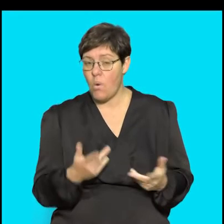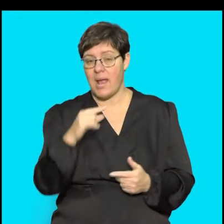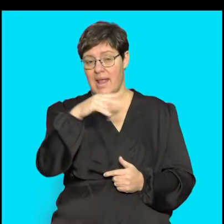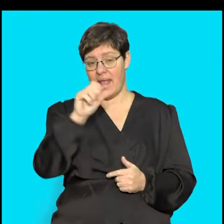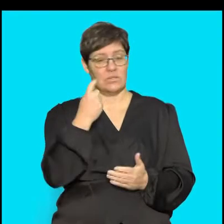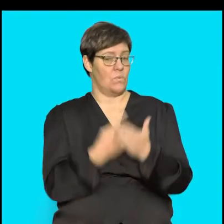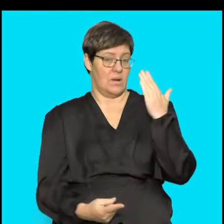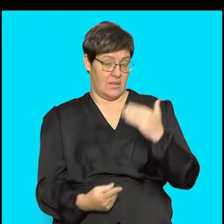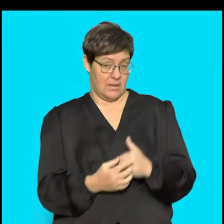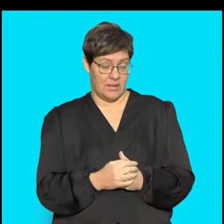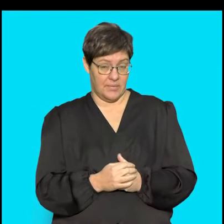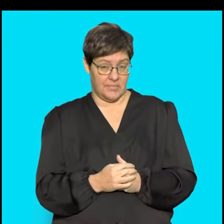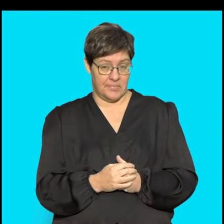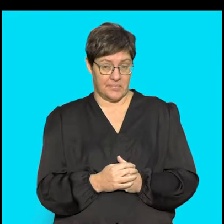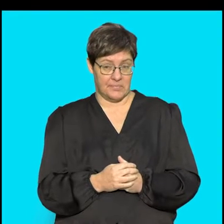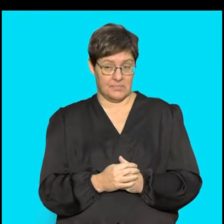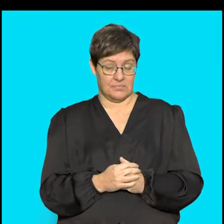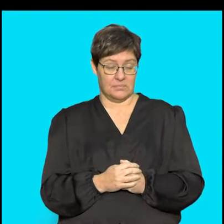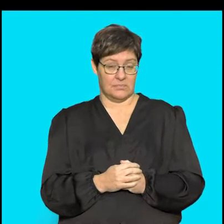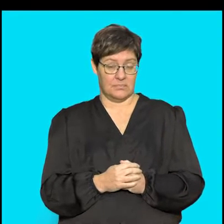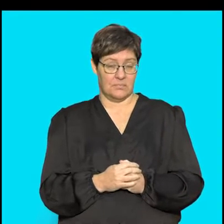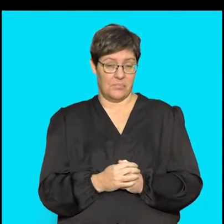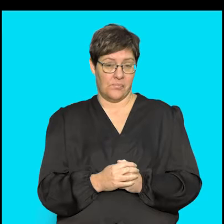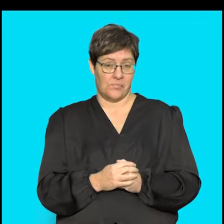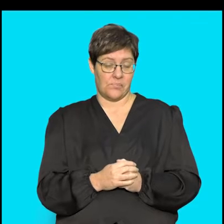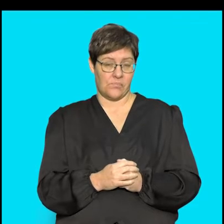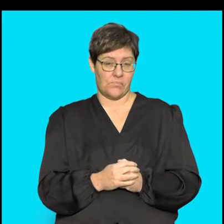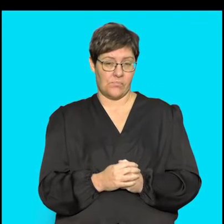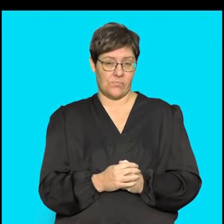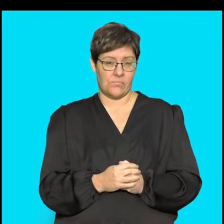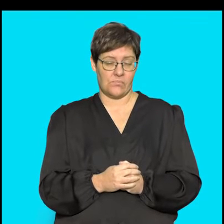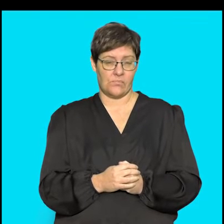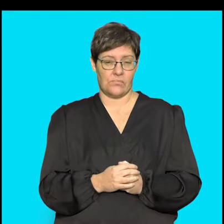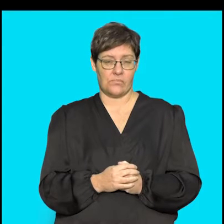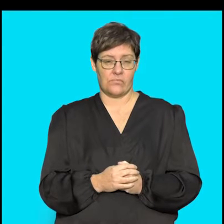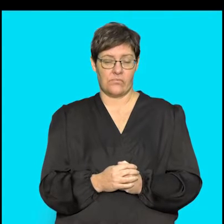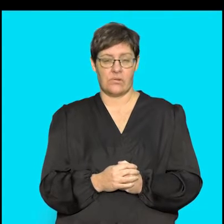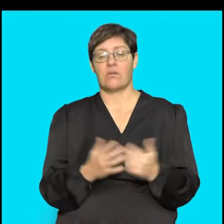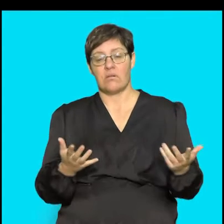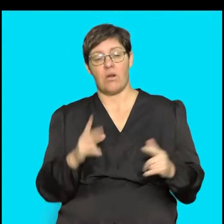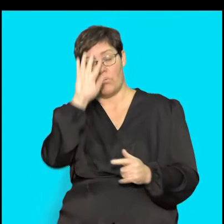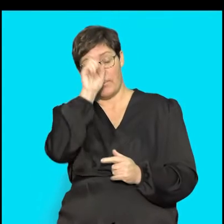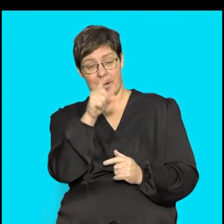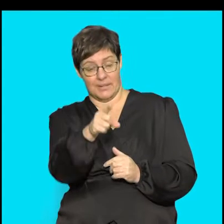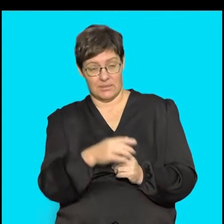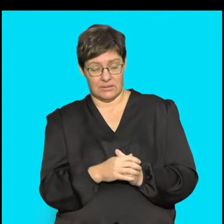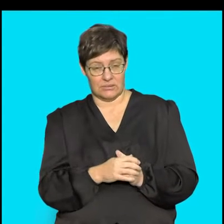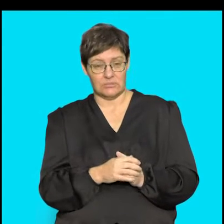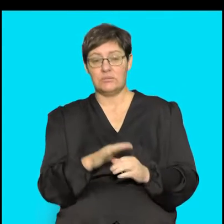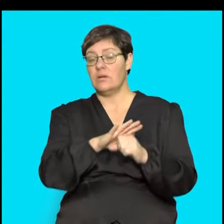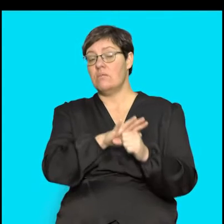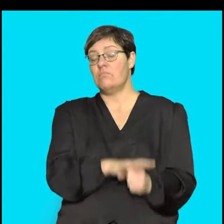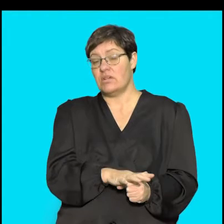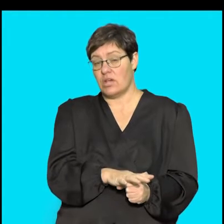gases. It's only in gases that we get pressure. Just a reminder again,